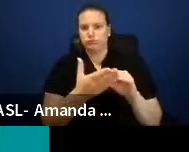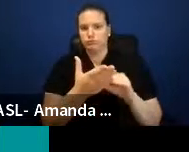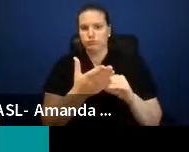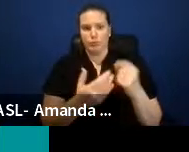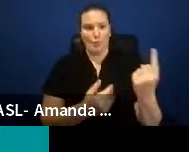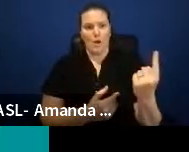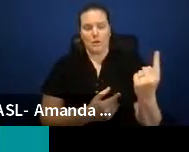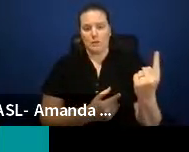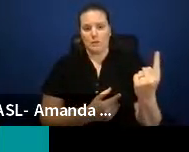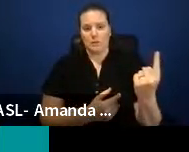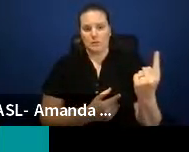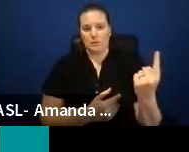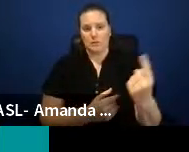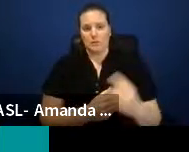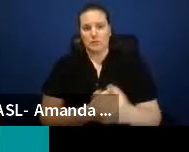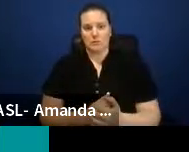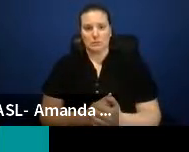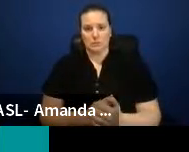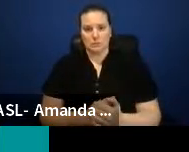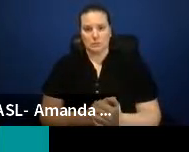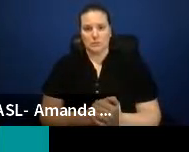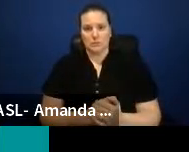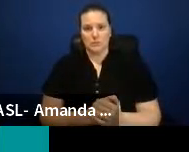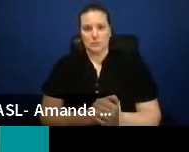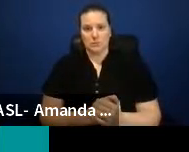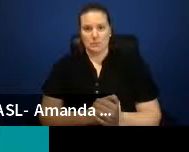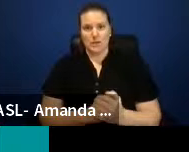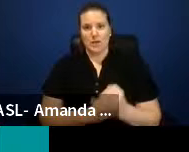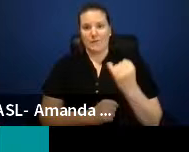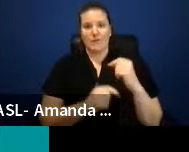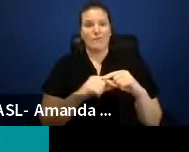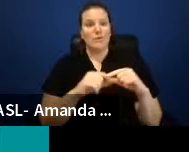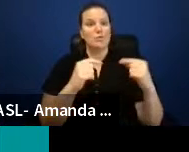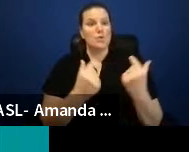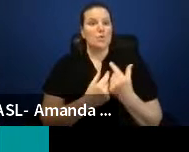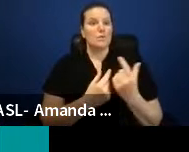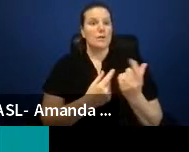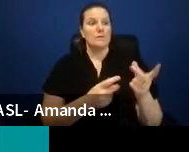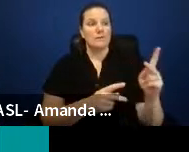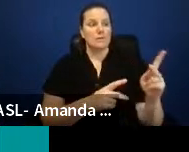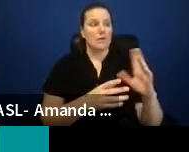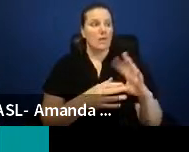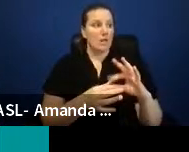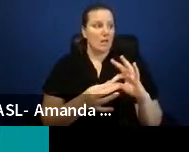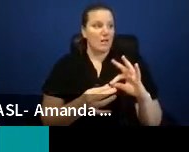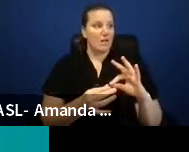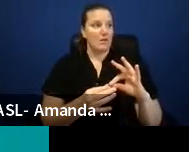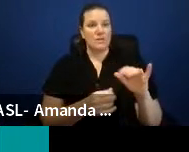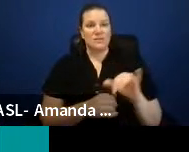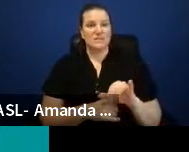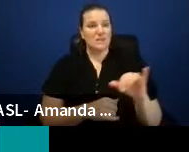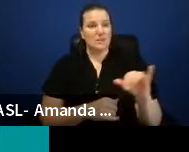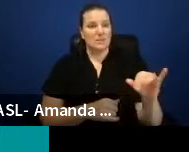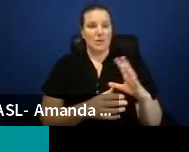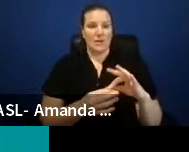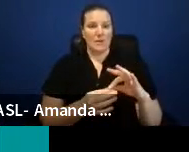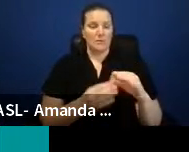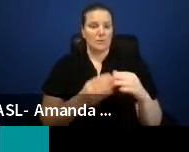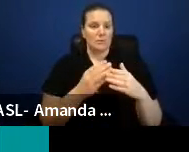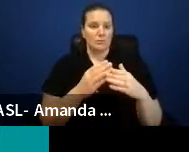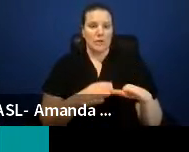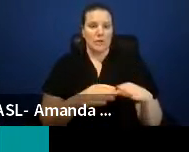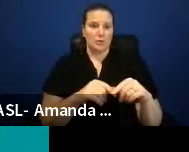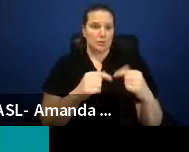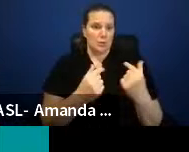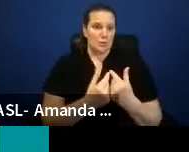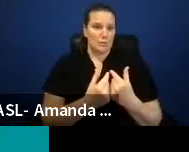one. Okay. So if you have a group of folks and they want to make a similar comment, I would break it into that group